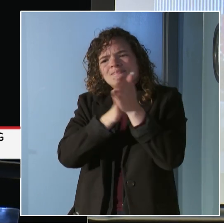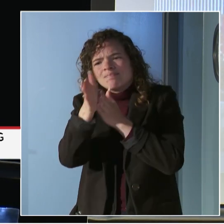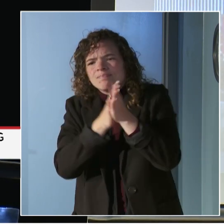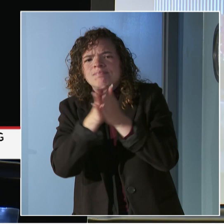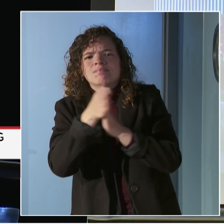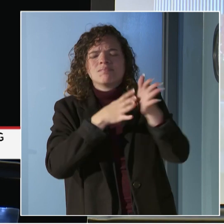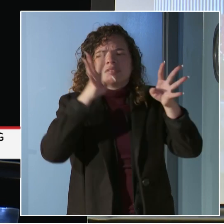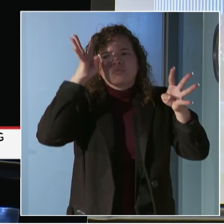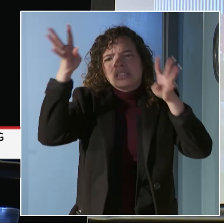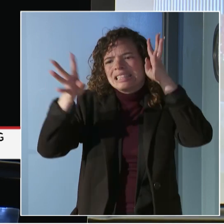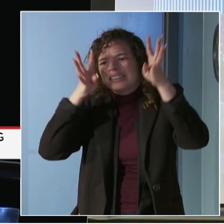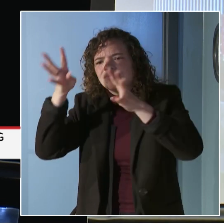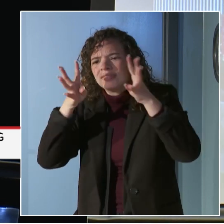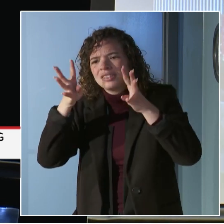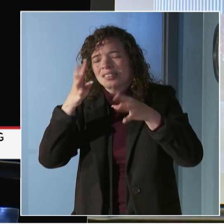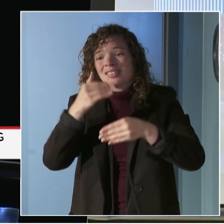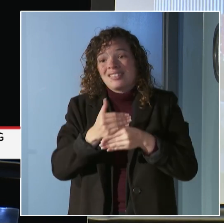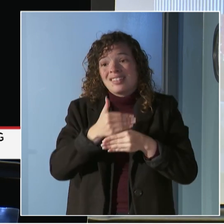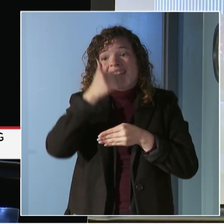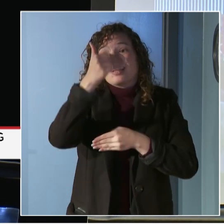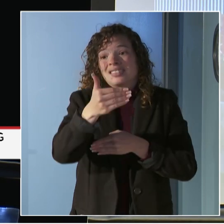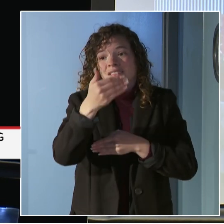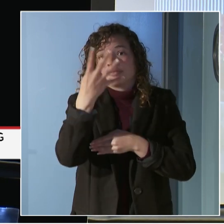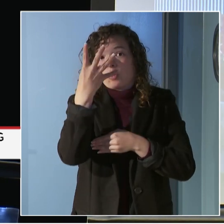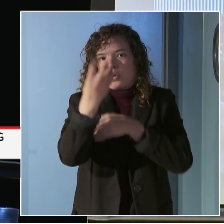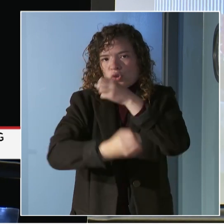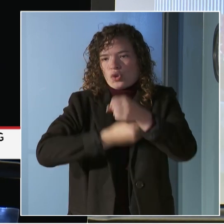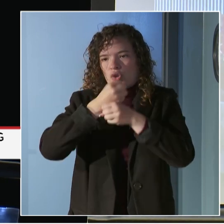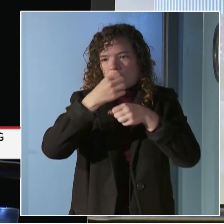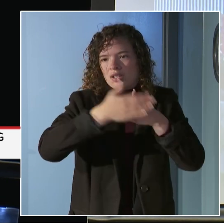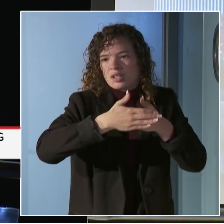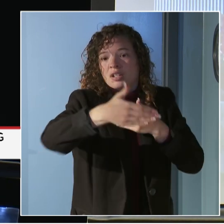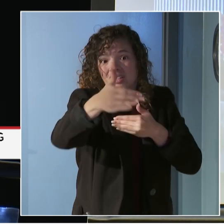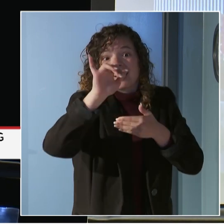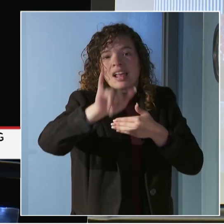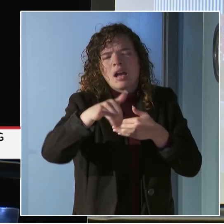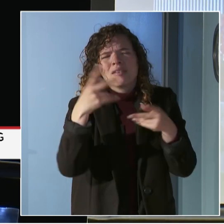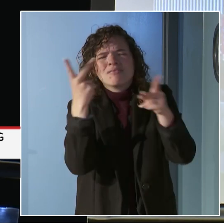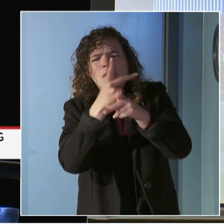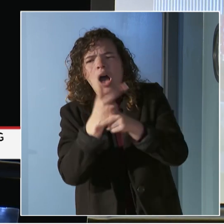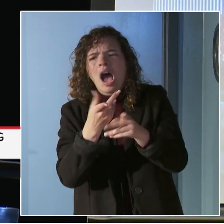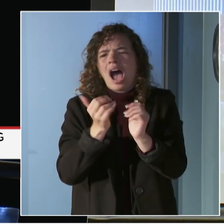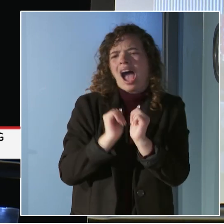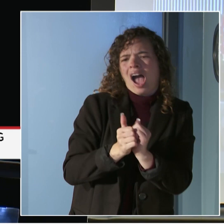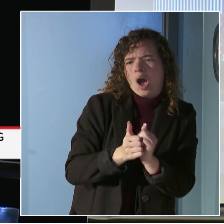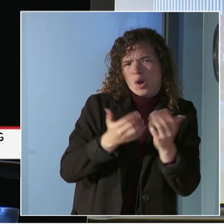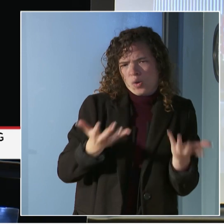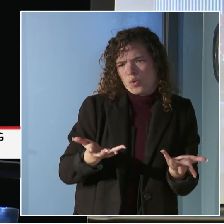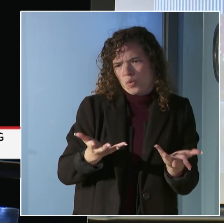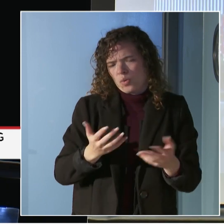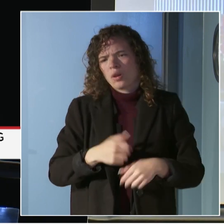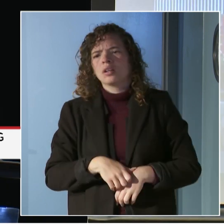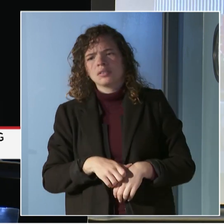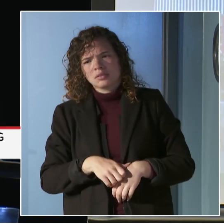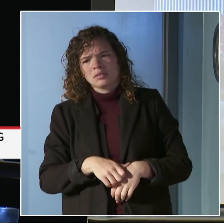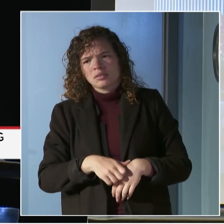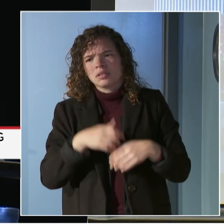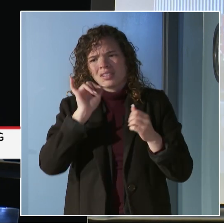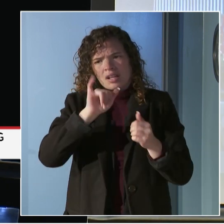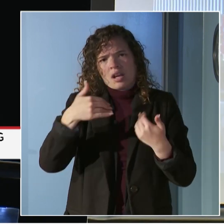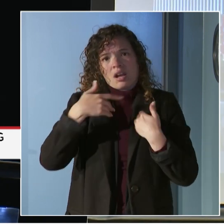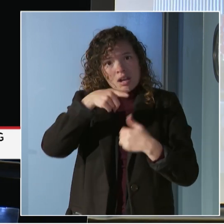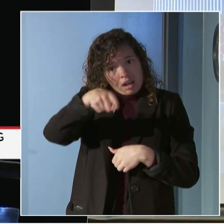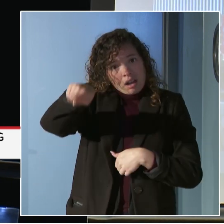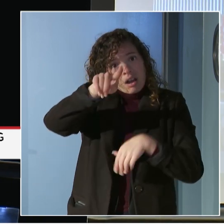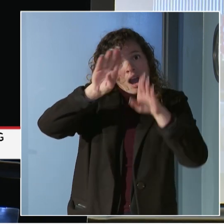next 4 years to make sure that we're keeping up with the housing needs of our residents. And one thing that we